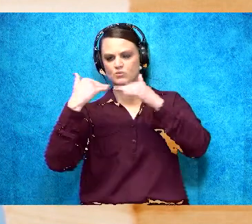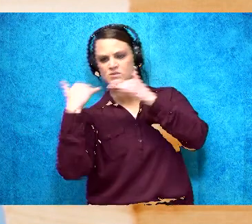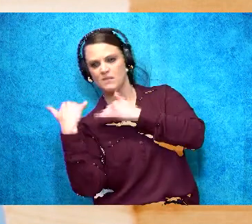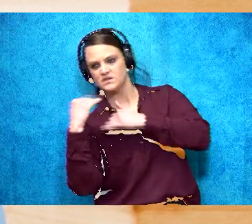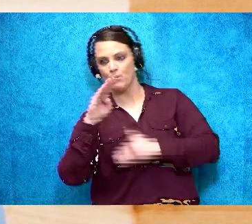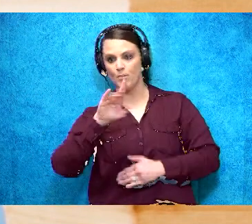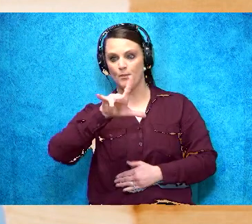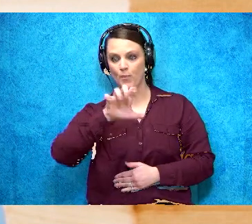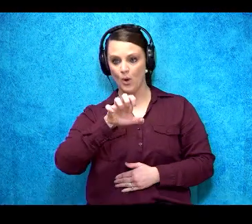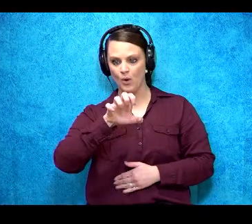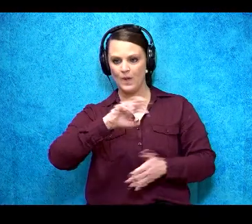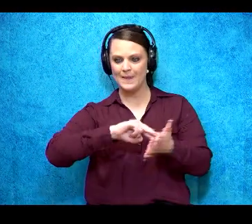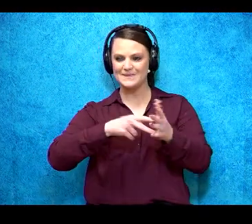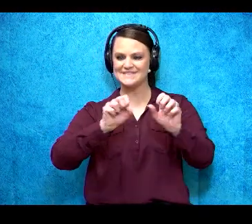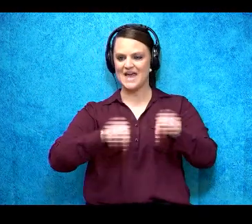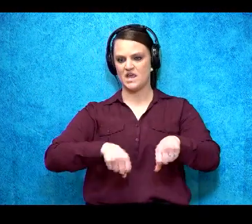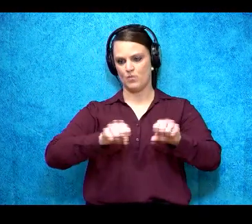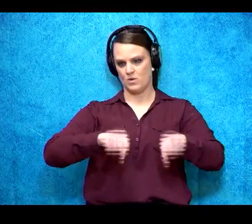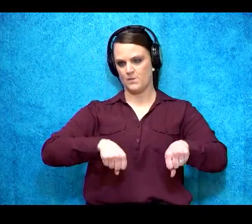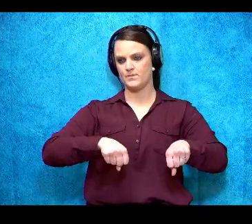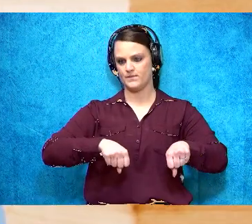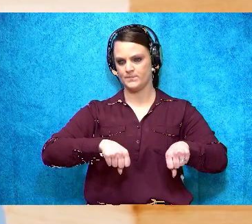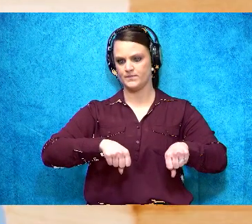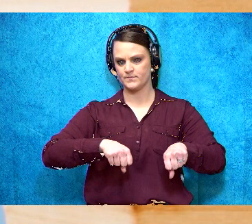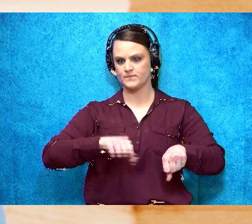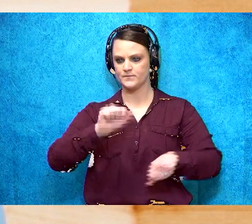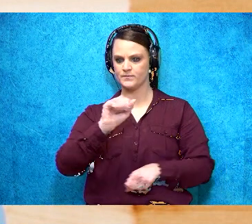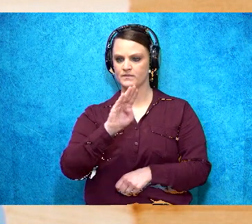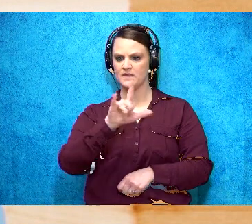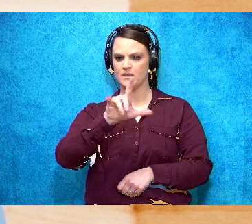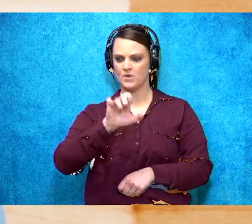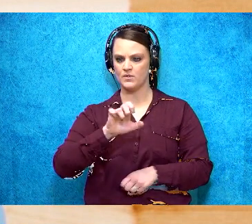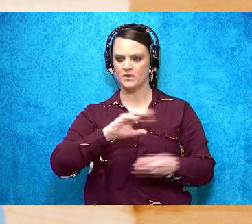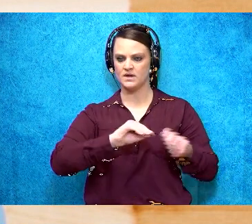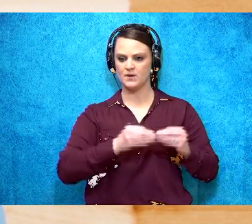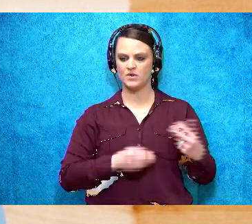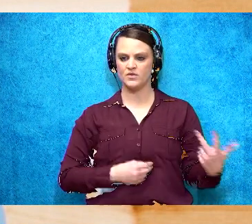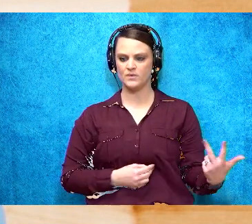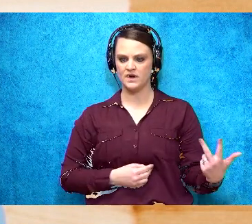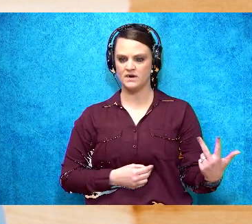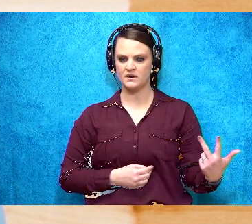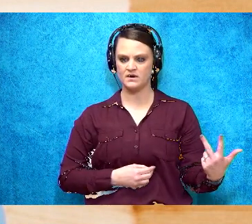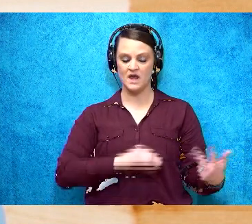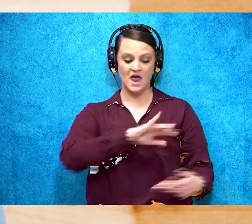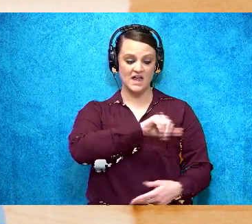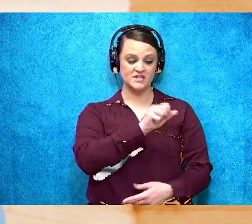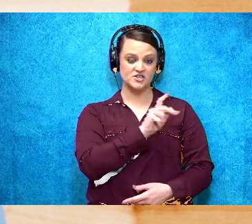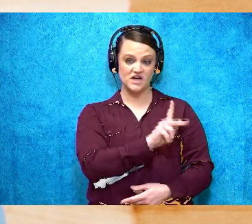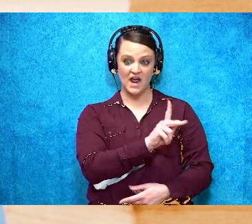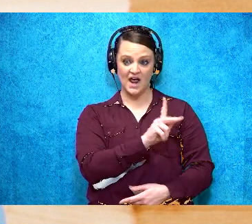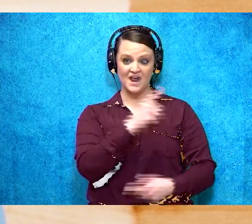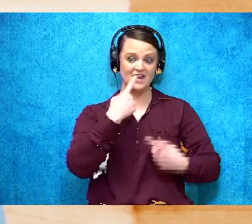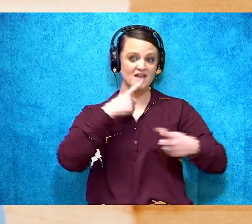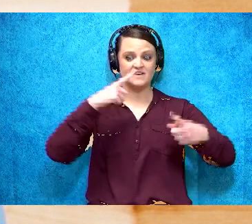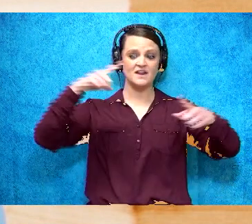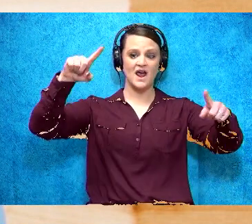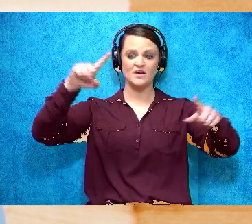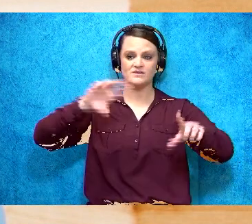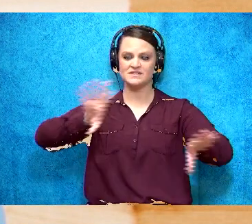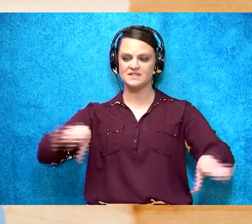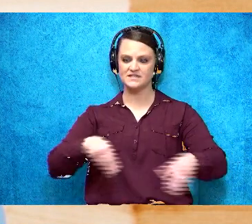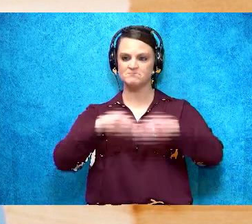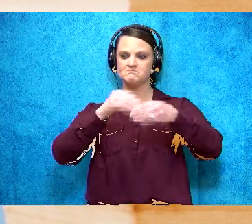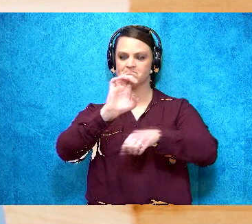responsible. Okay? Look at number 3. Jack announced his engagement to Jill over